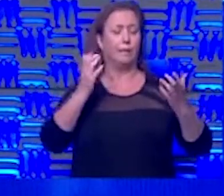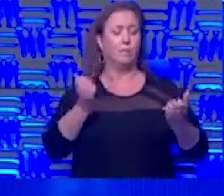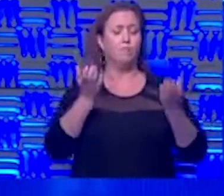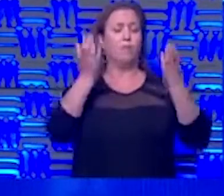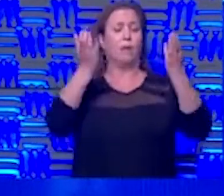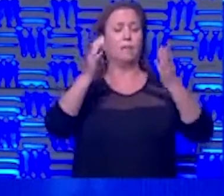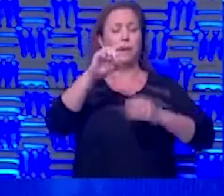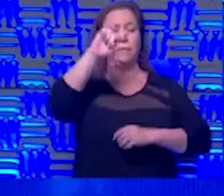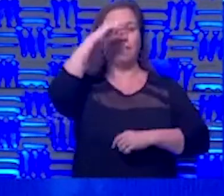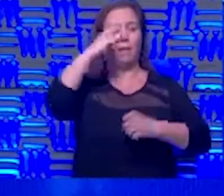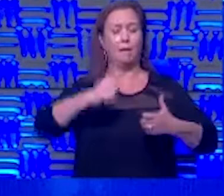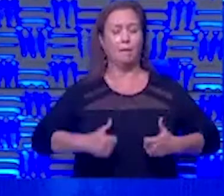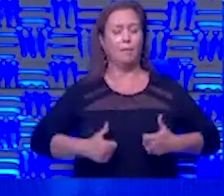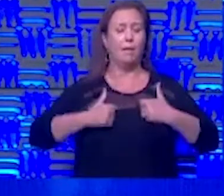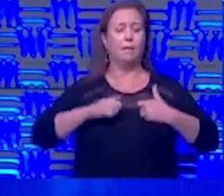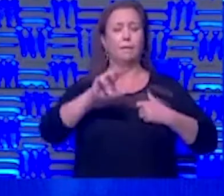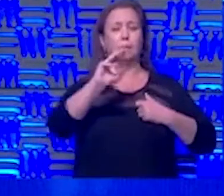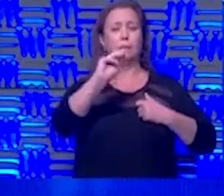VA healthcare system?